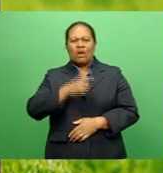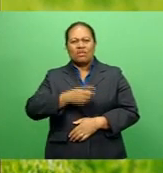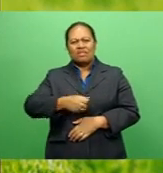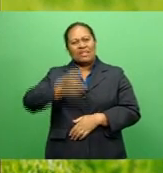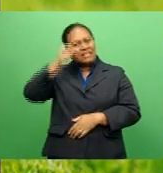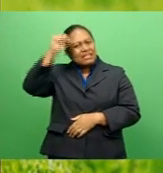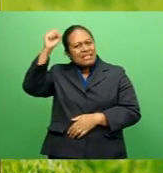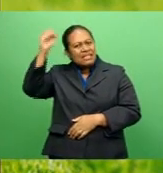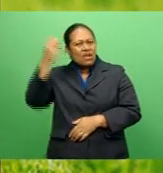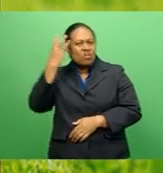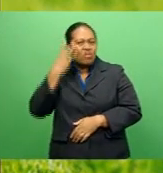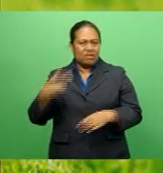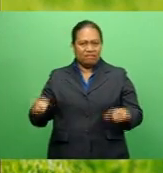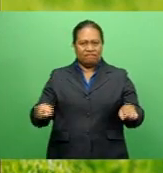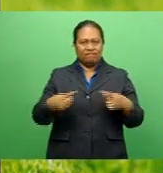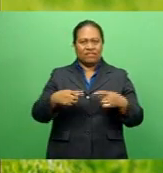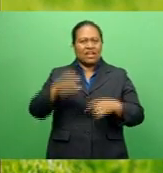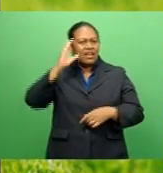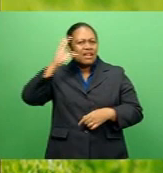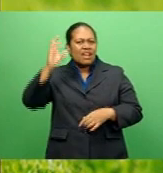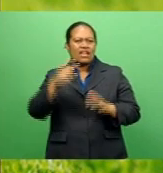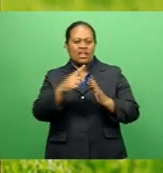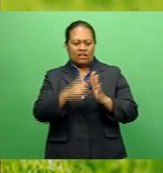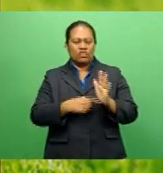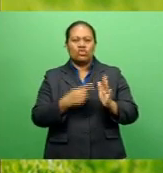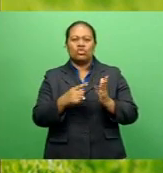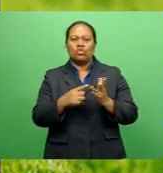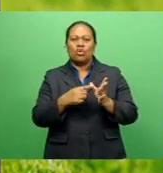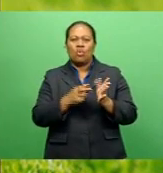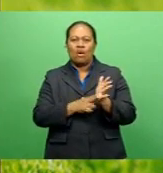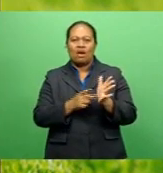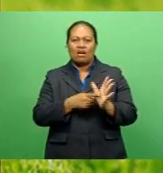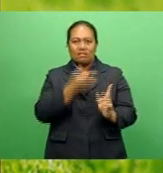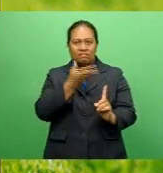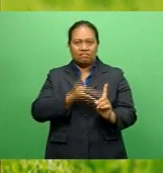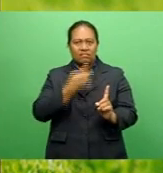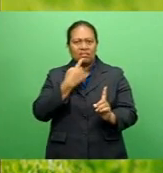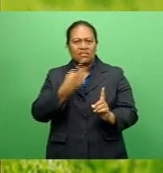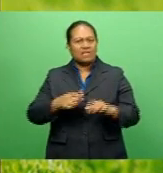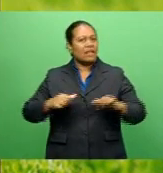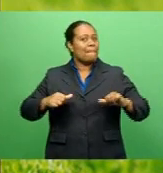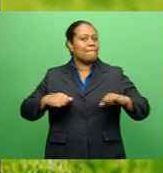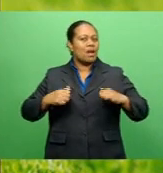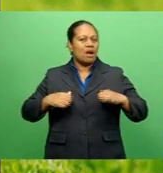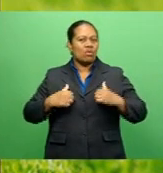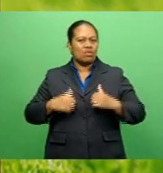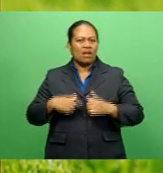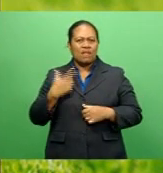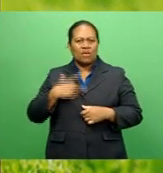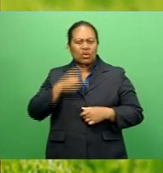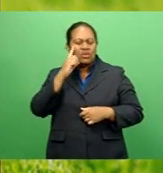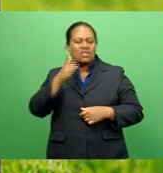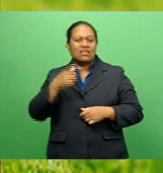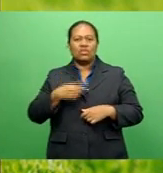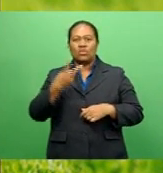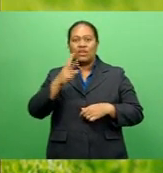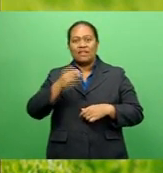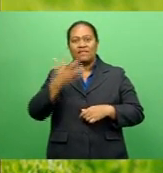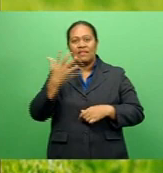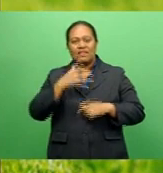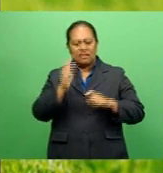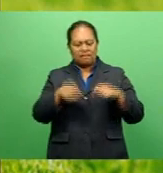competitive women's cricket in the country, Choana Lesianawai, is proud of how far the sport has come since she played for the national team